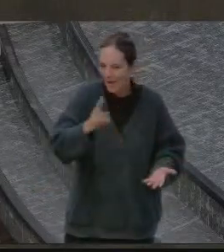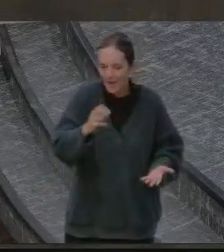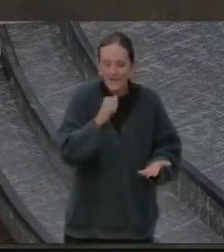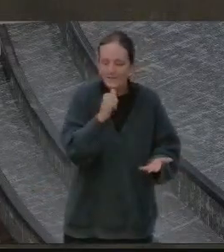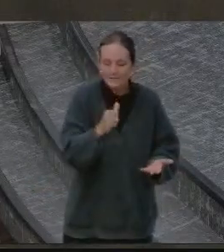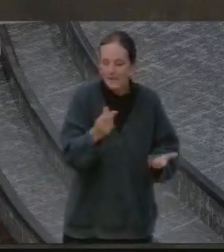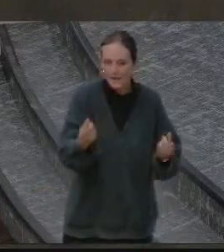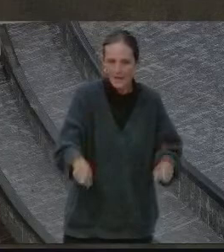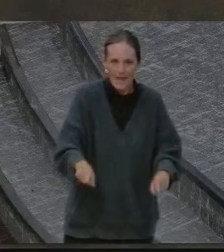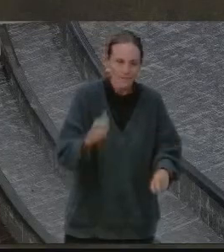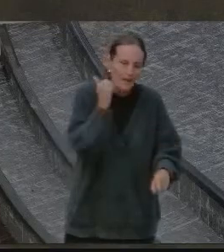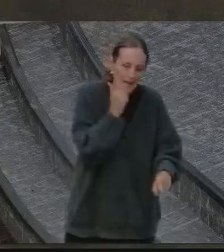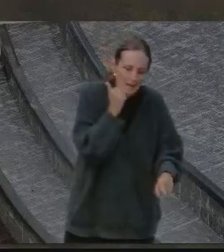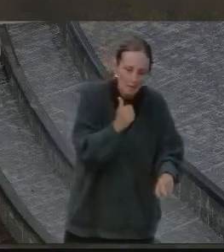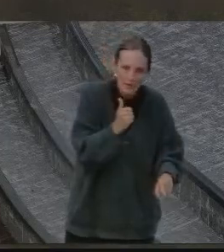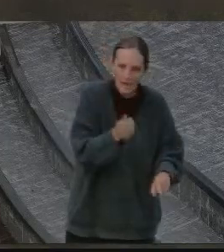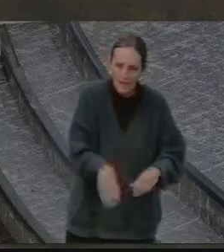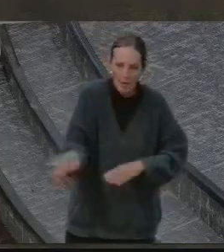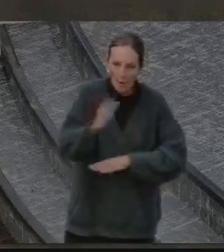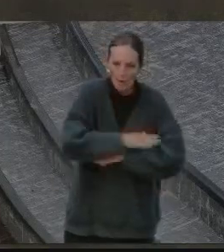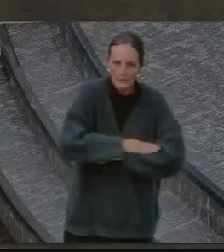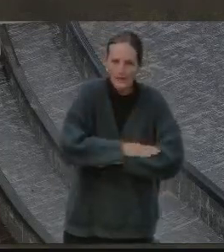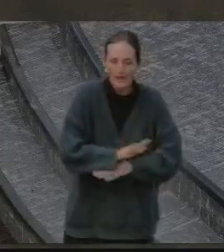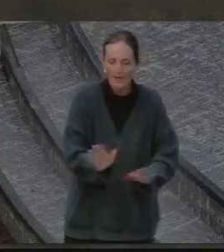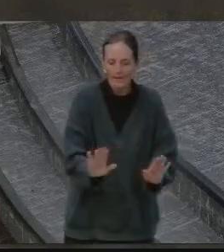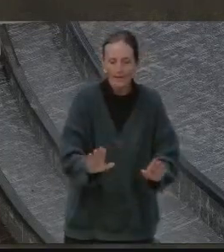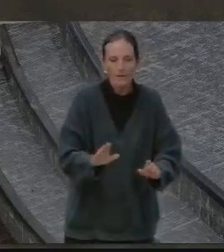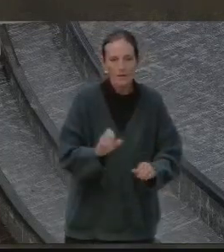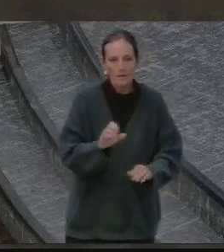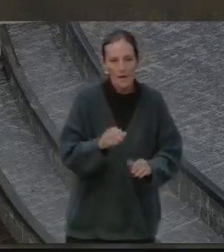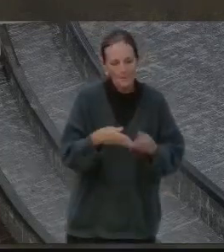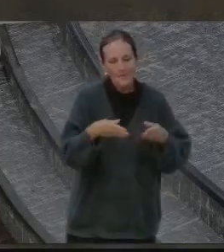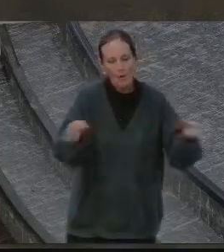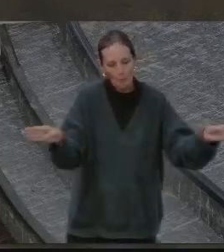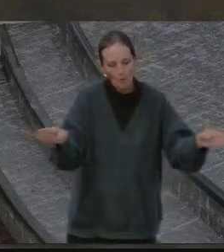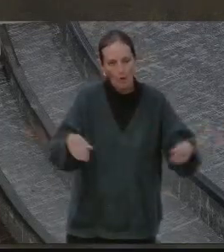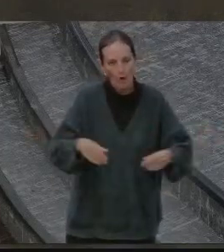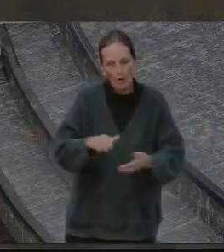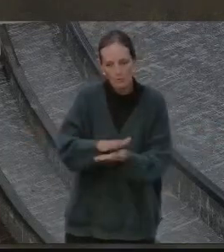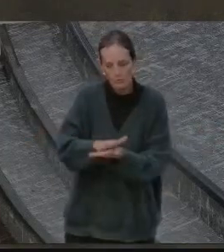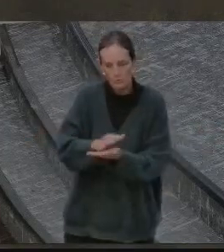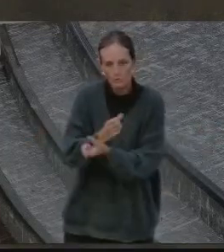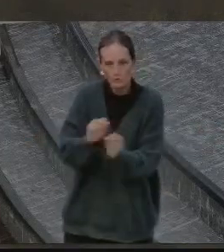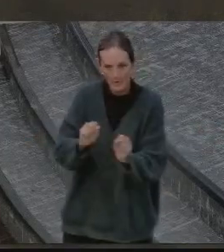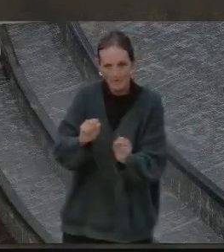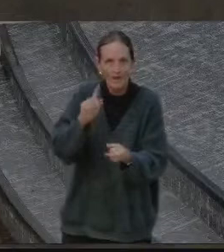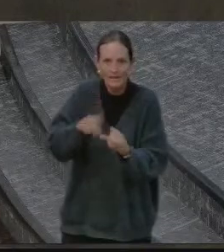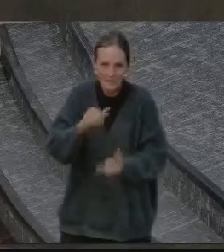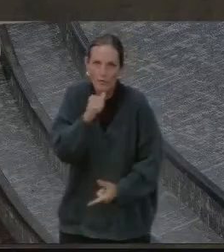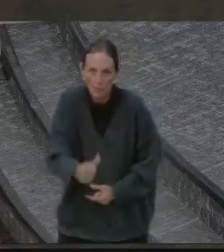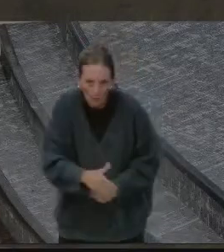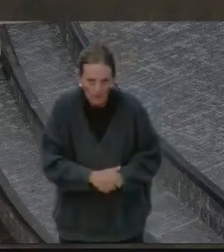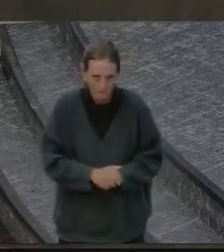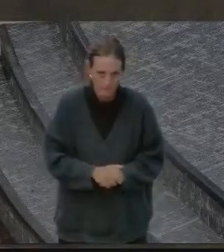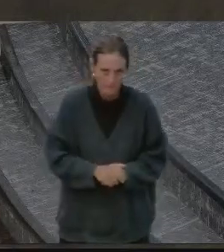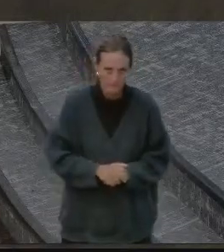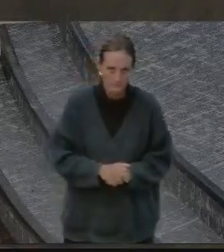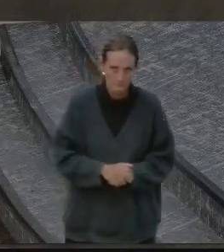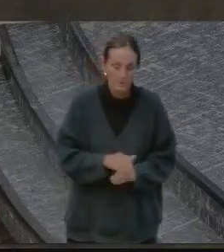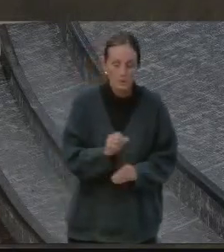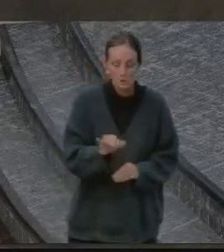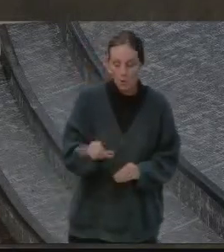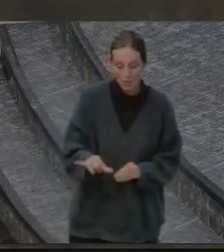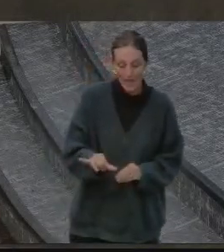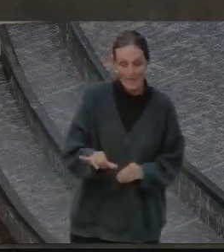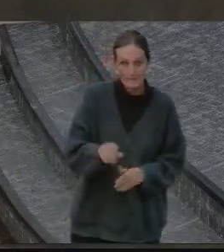day, all day. Correct. And so overall, schools are safe places until they're not. And I think that's what we, you know, got to see